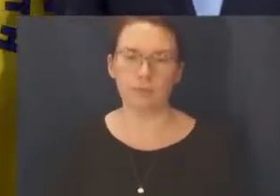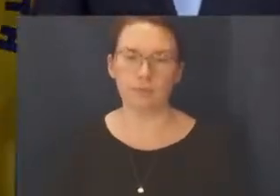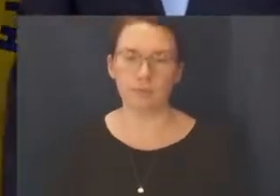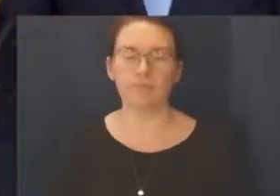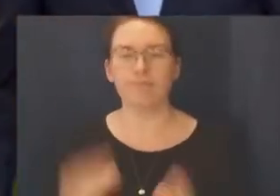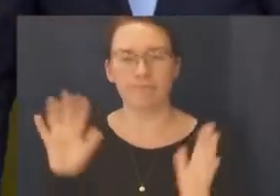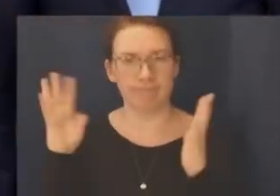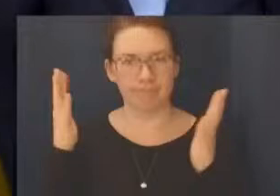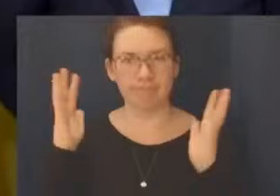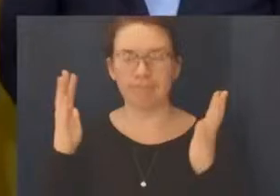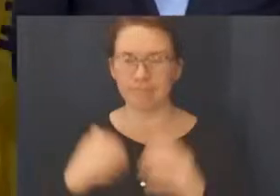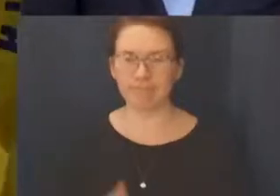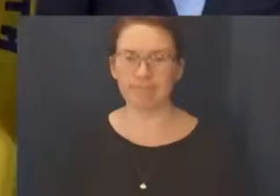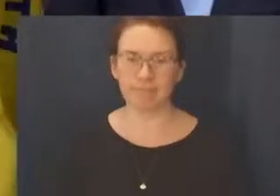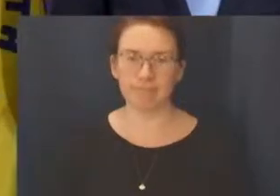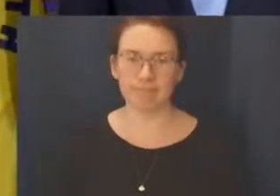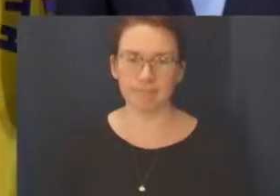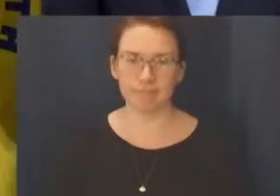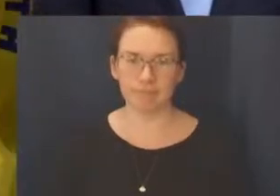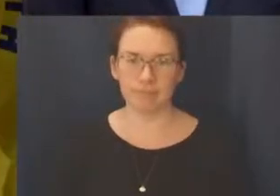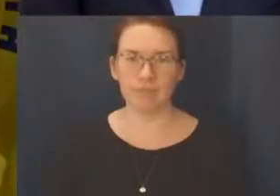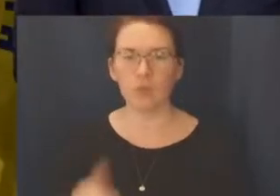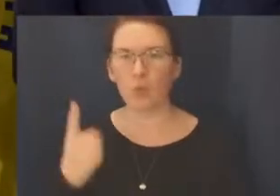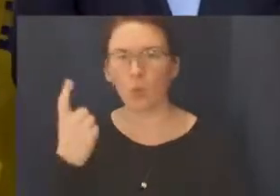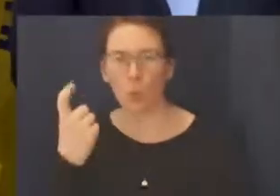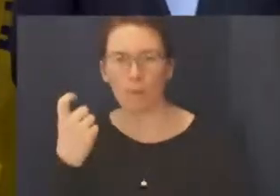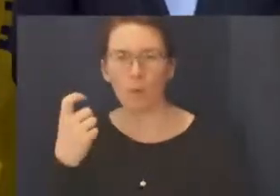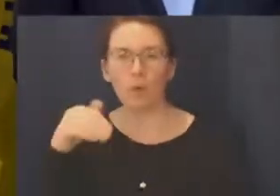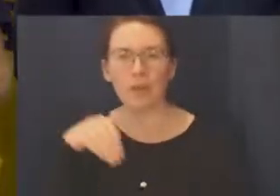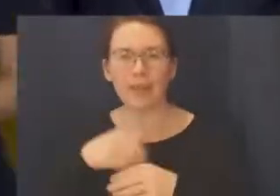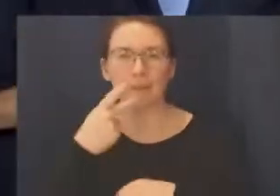Okay, one more question right there in the pink.